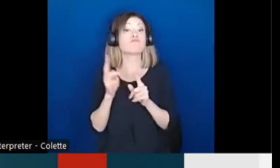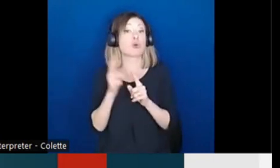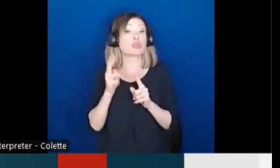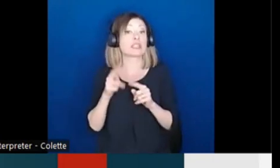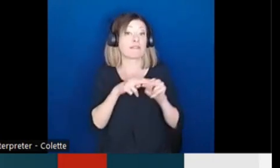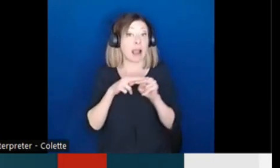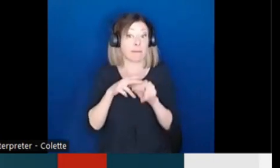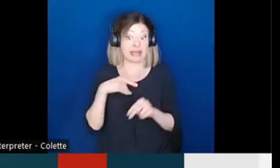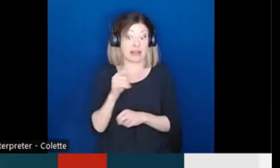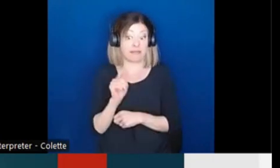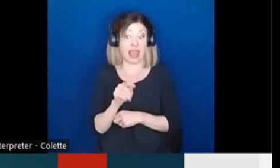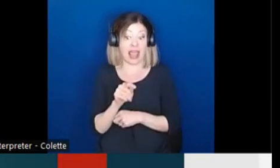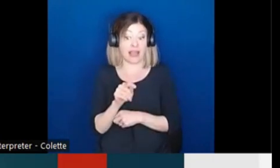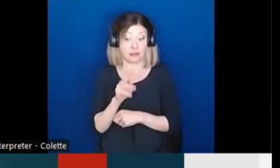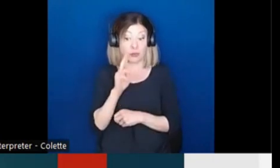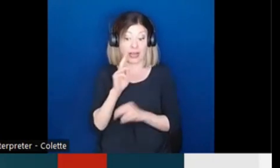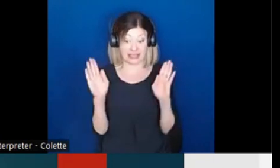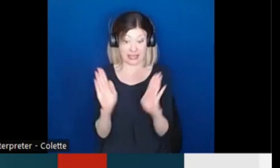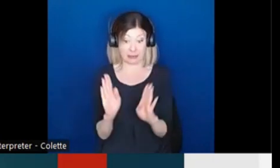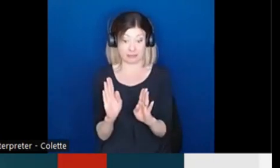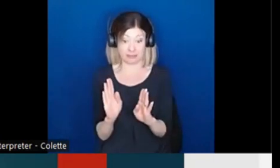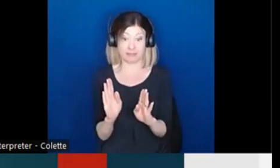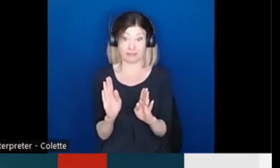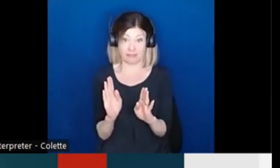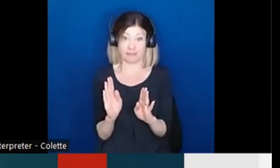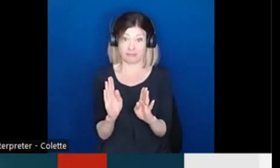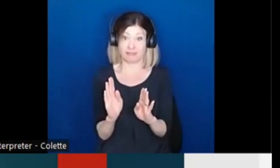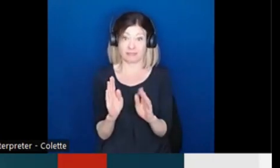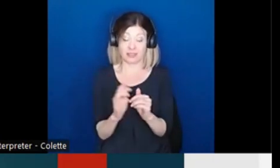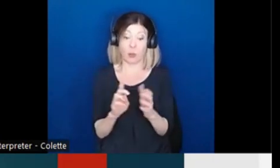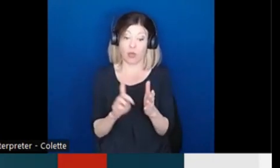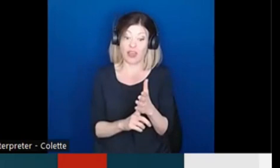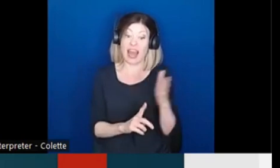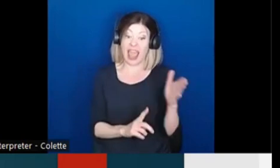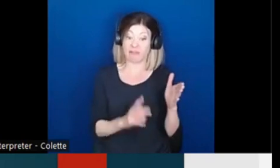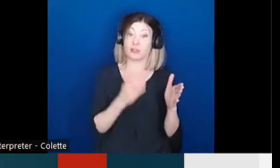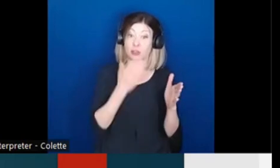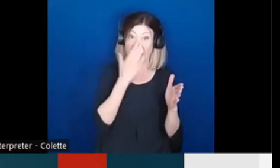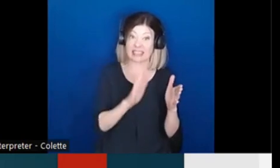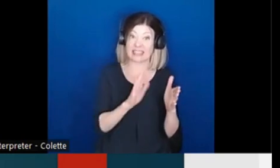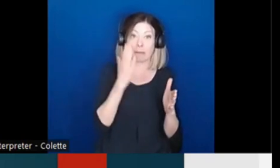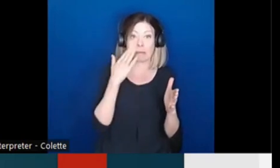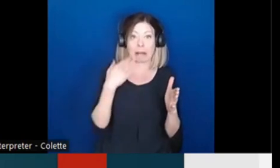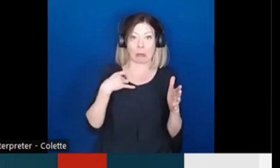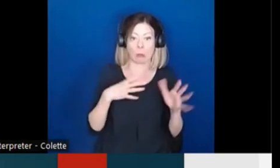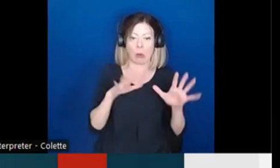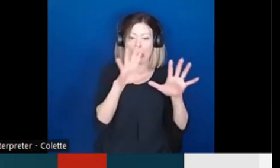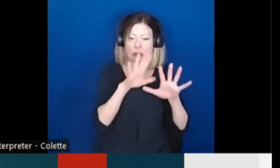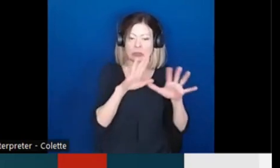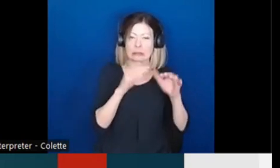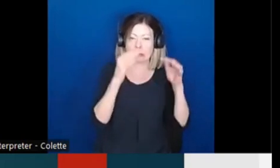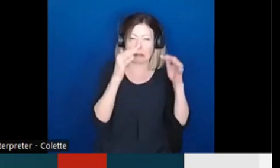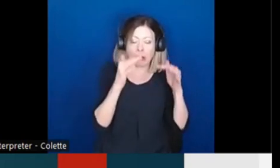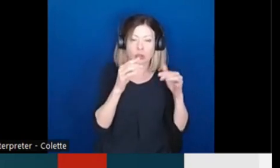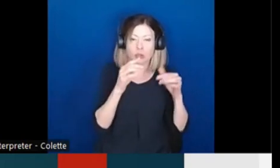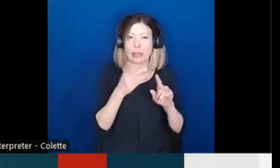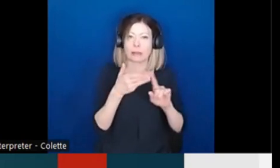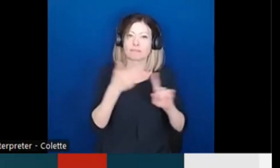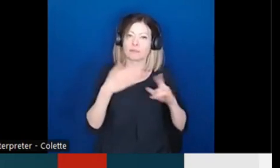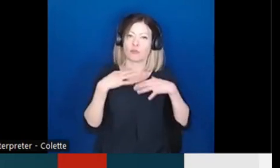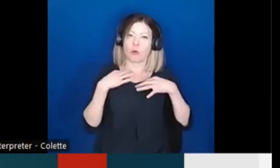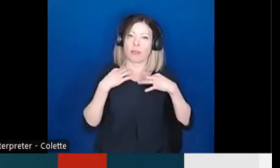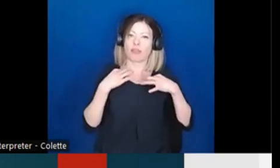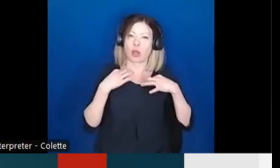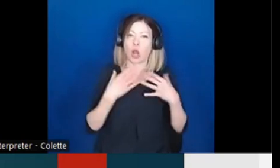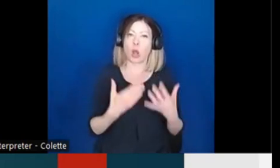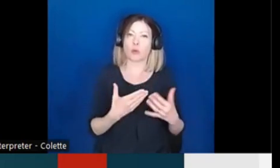see on the left, it all looks a bit bleaker, doesn't it? You can tell from the clothes that people are wearing that this is a 19th